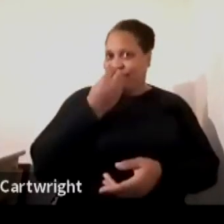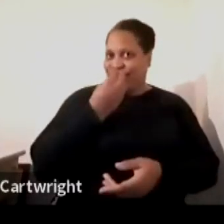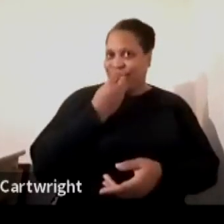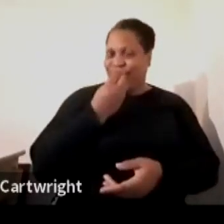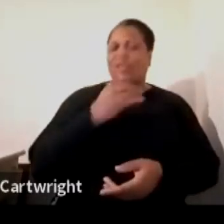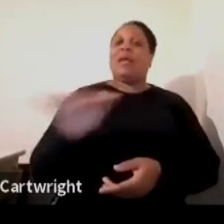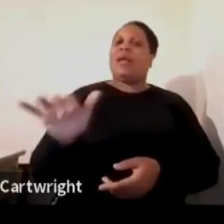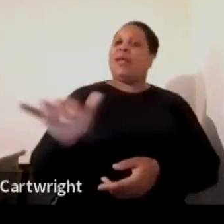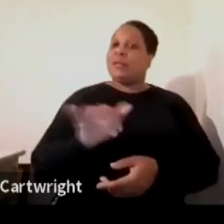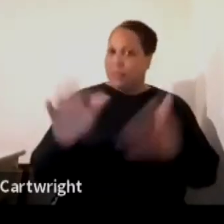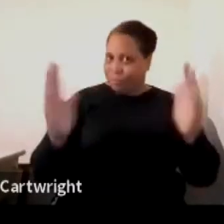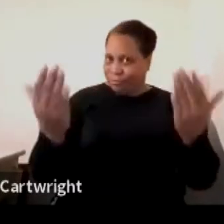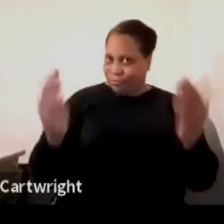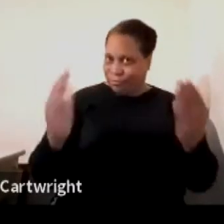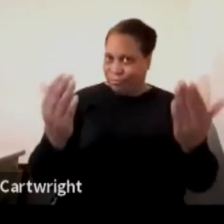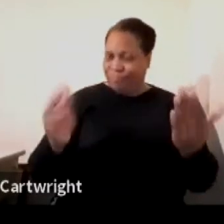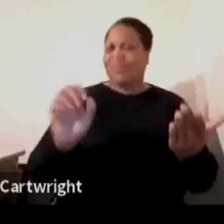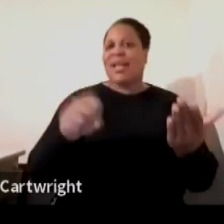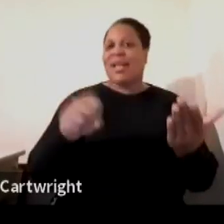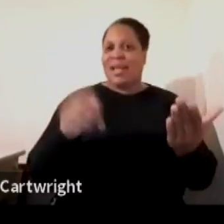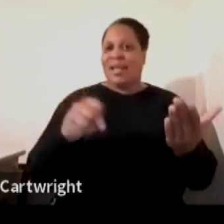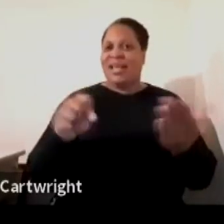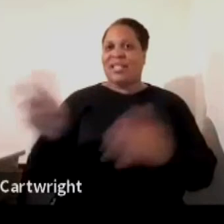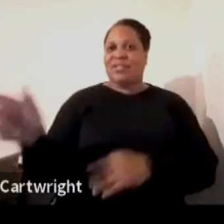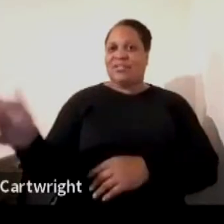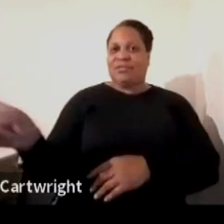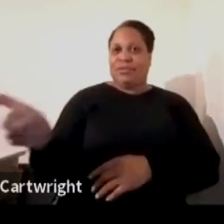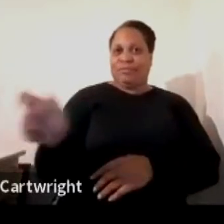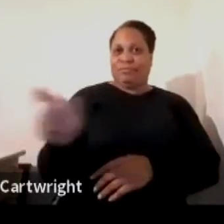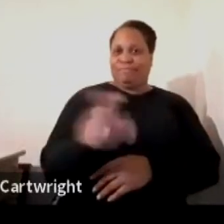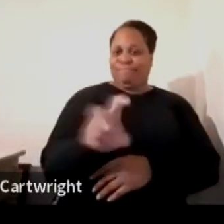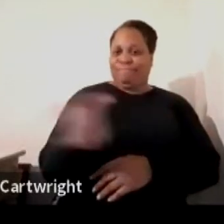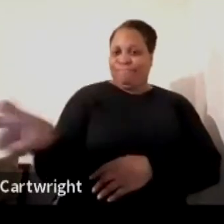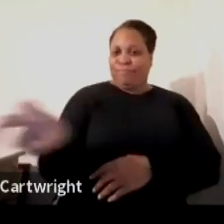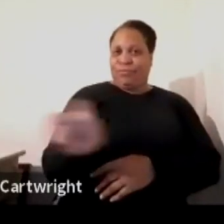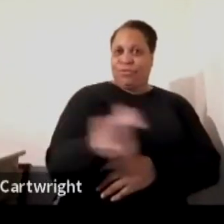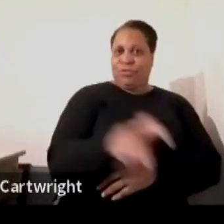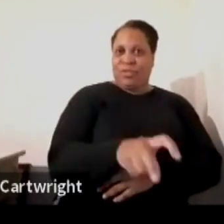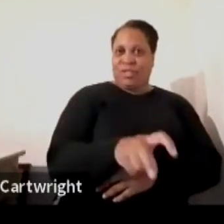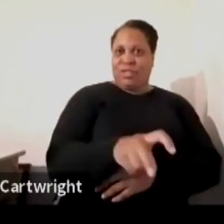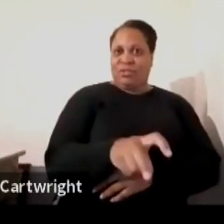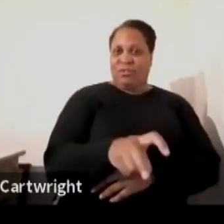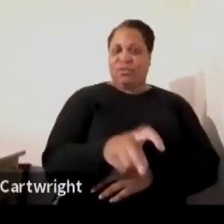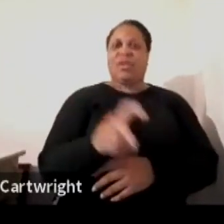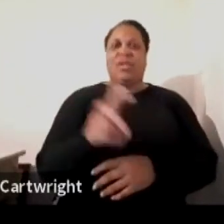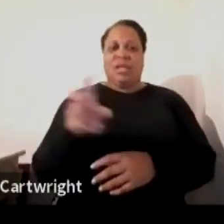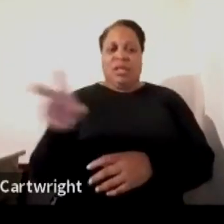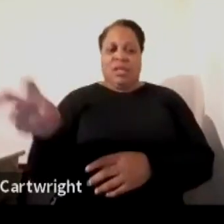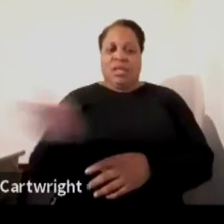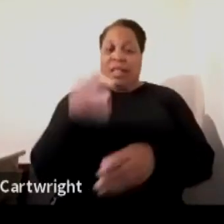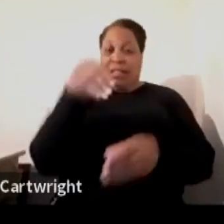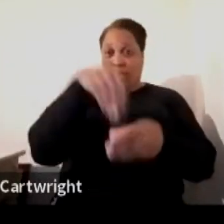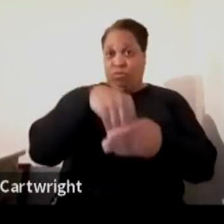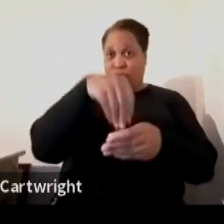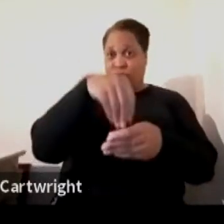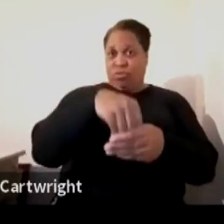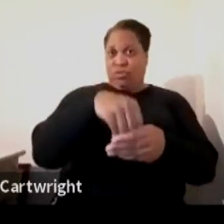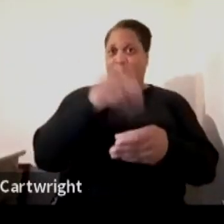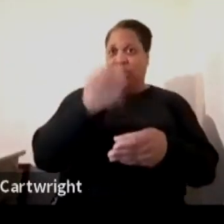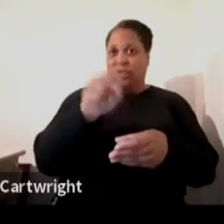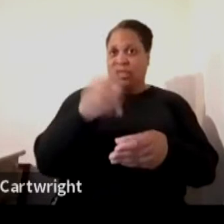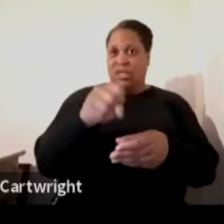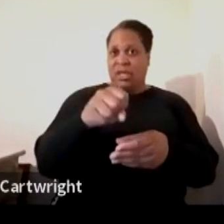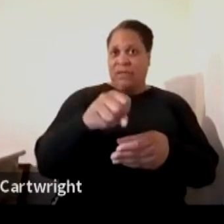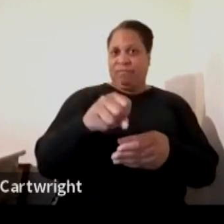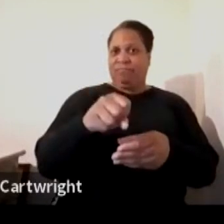way, the vaccine, yes, for transport, after it's manufactured for distribution, transport, and storage, yes, we're going to keep it at